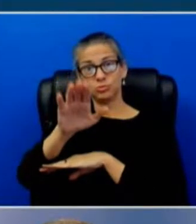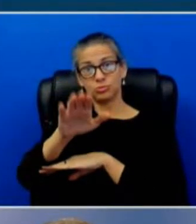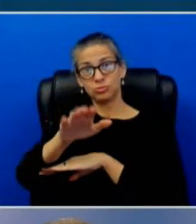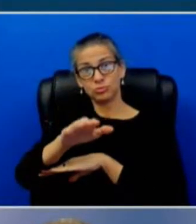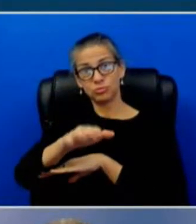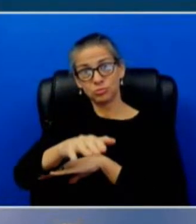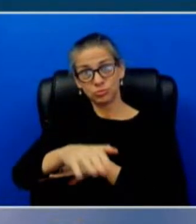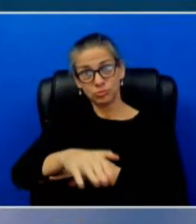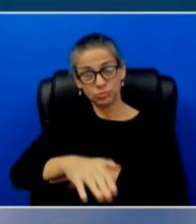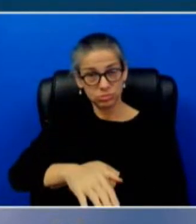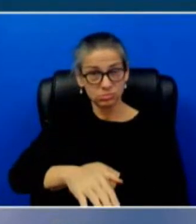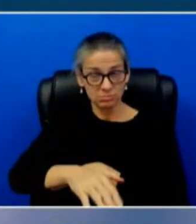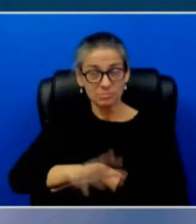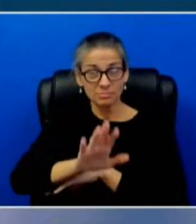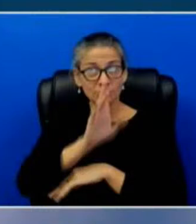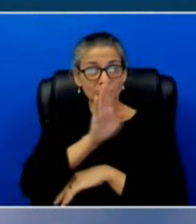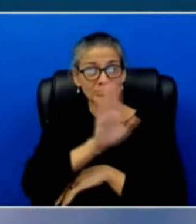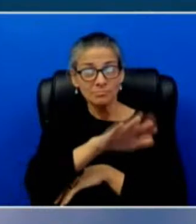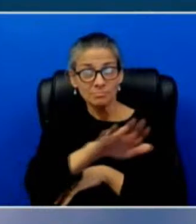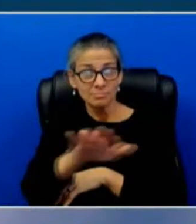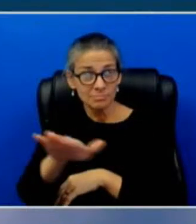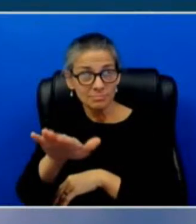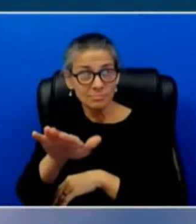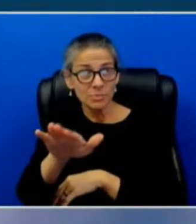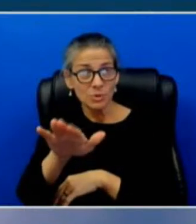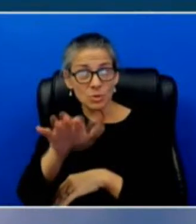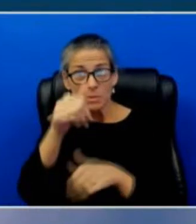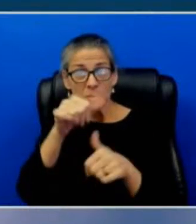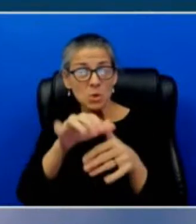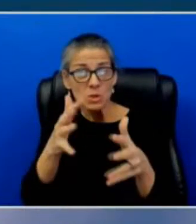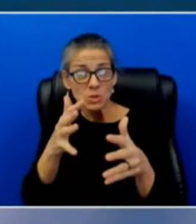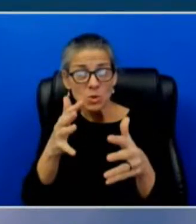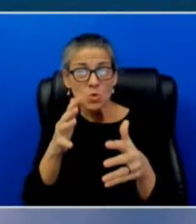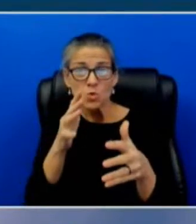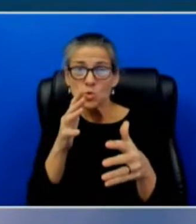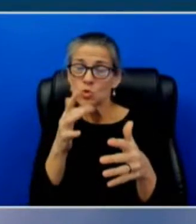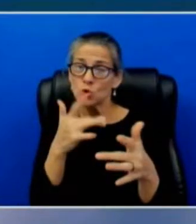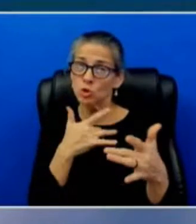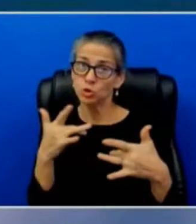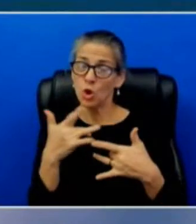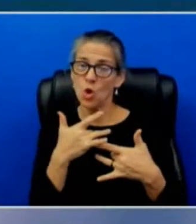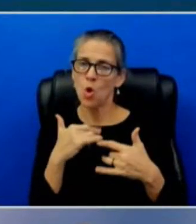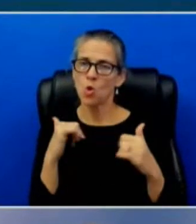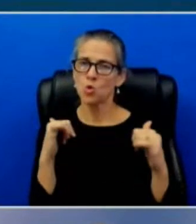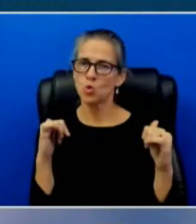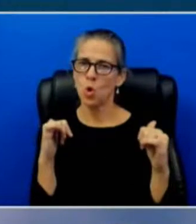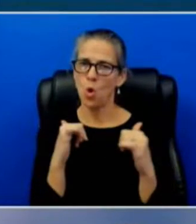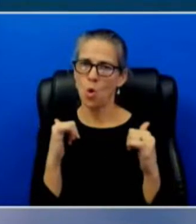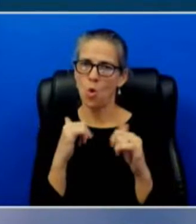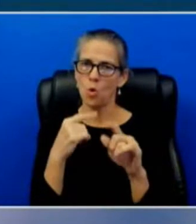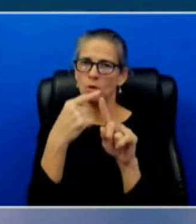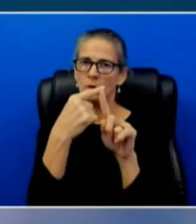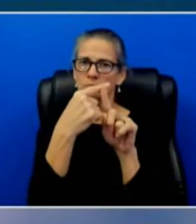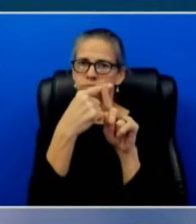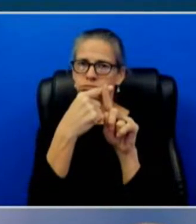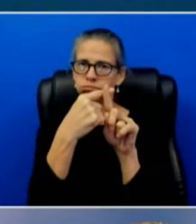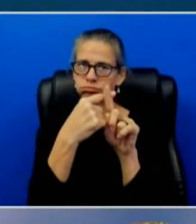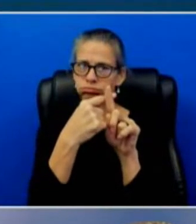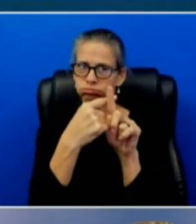everybody needs to be concerned about is how cold it is going to get moving into tomorrow, but then